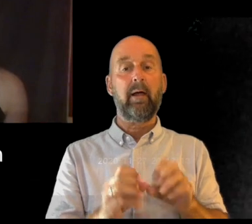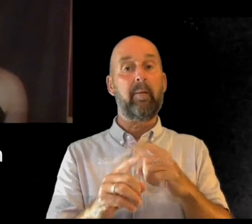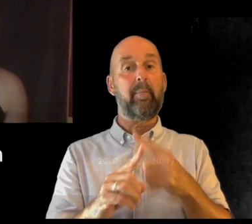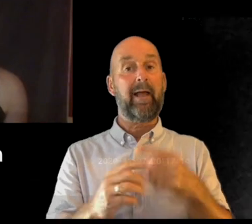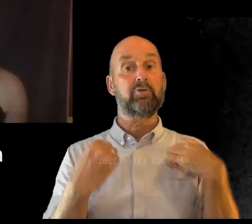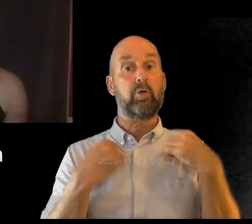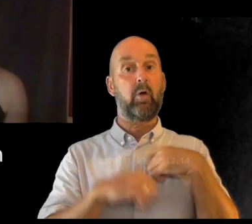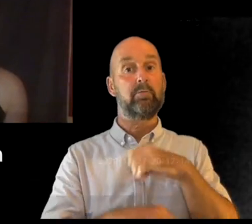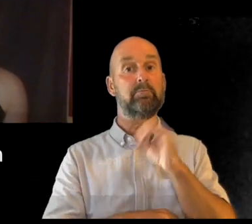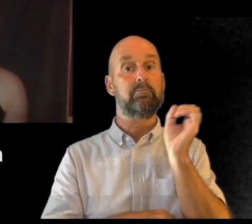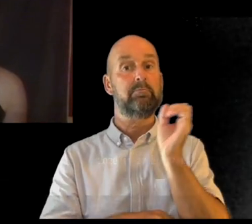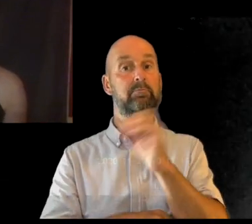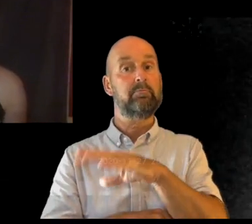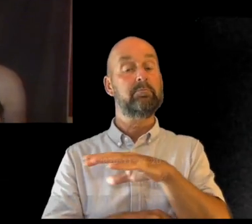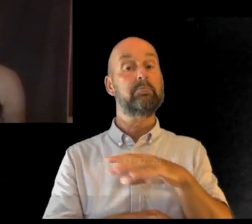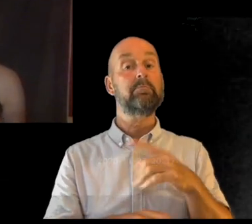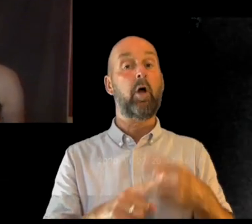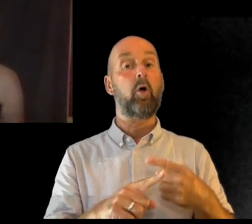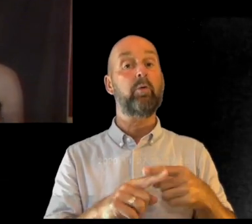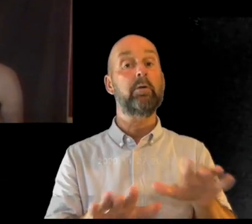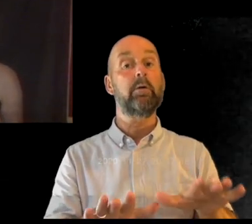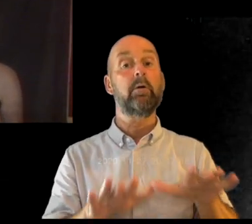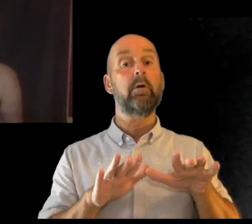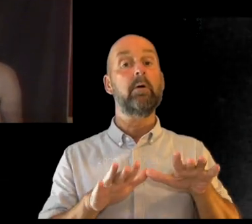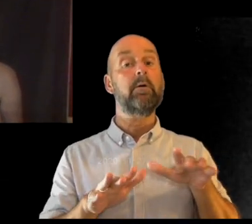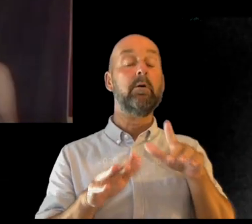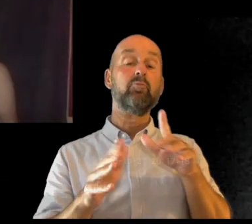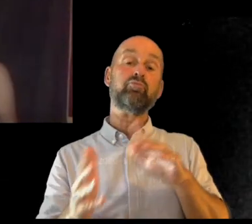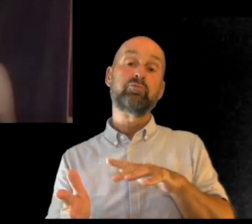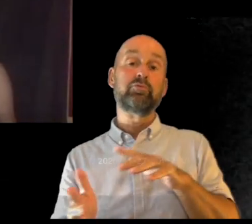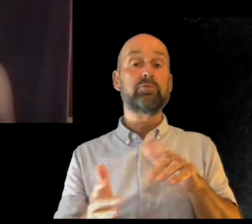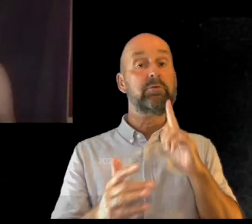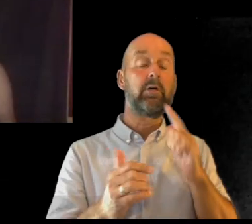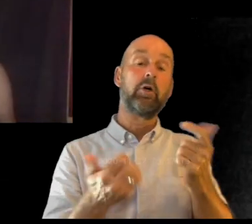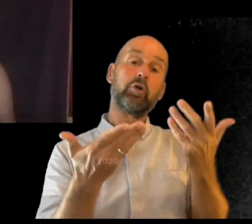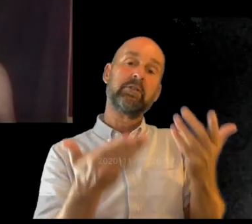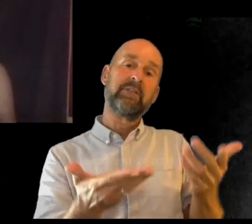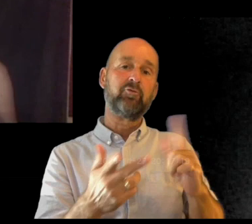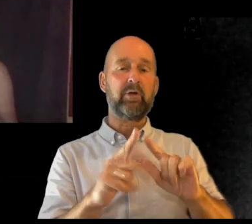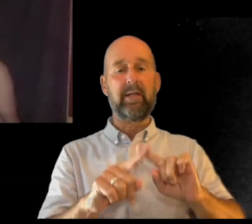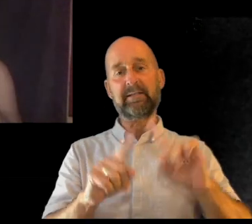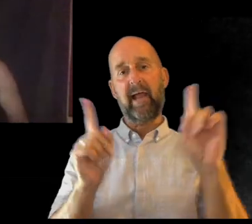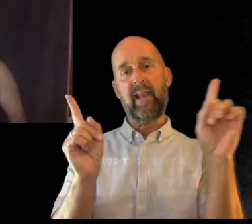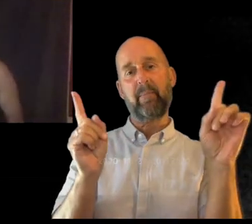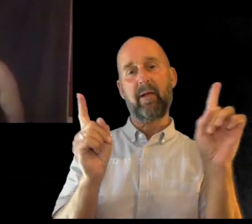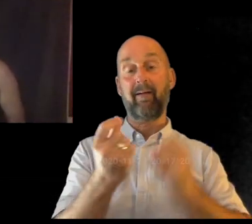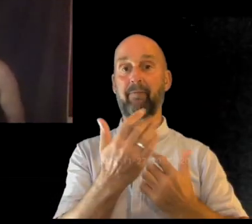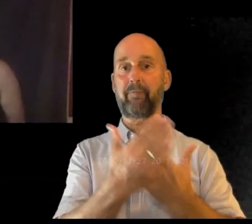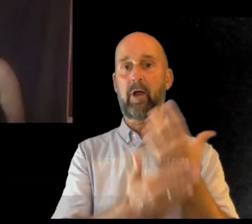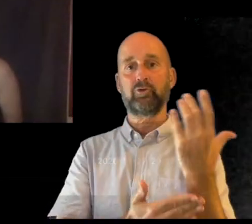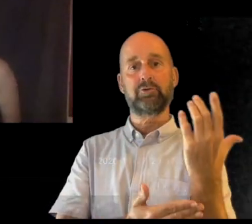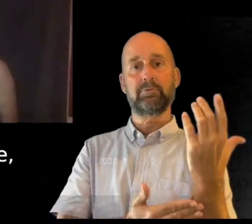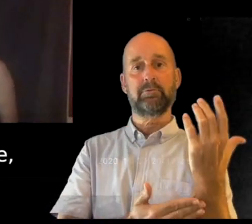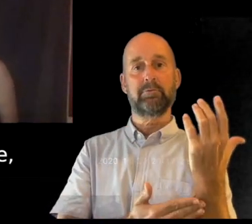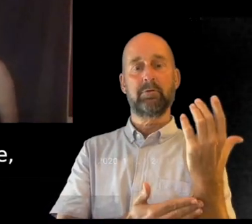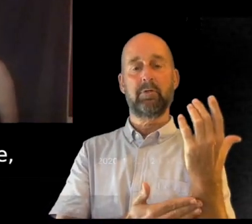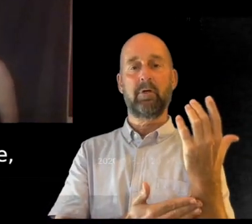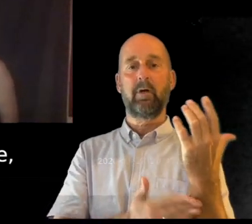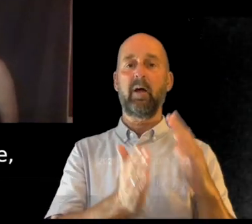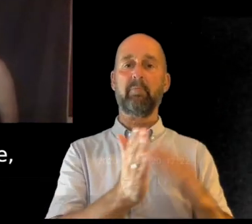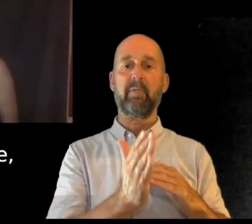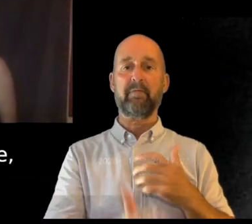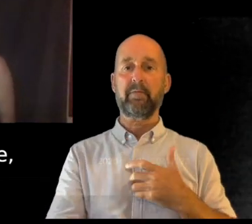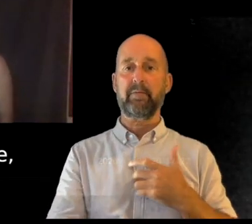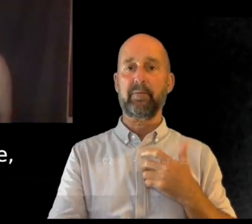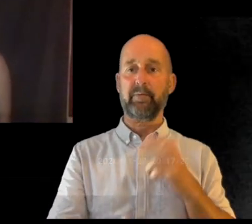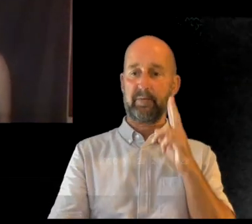dumps her coat and any sign she's hurrying, breezes in. Contemporary. Dynamic. Fresh. Muffy sneers